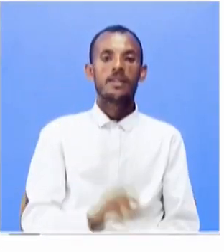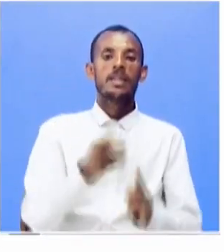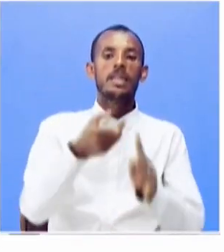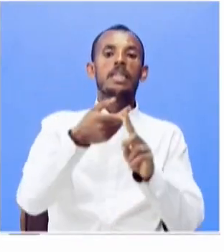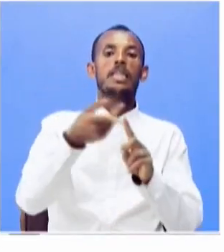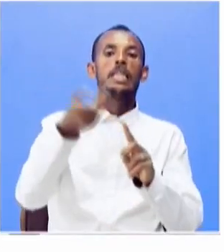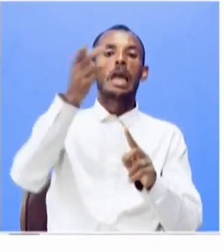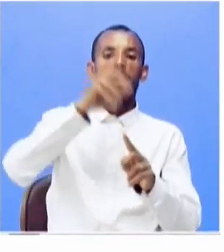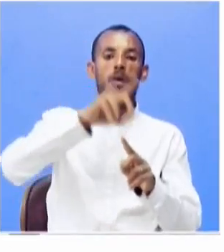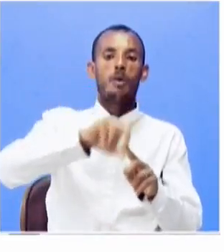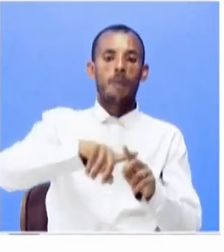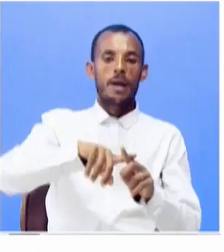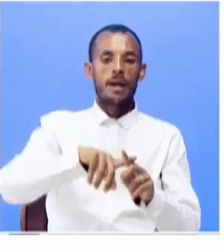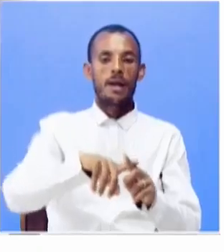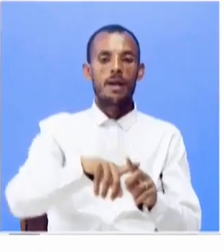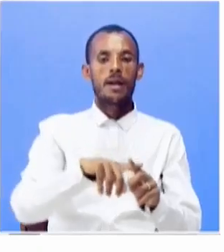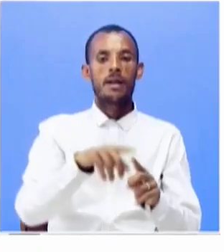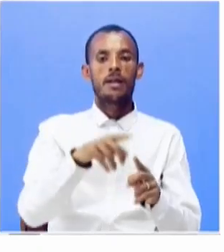turnover